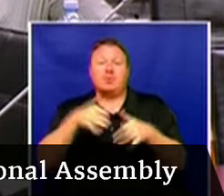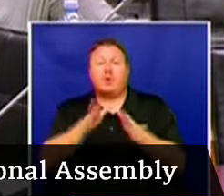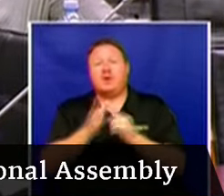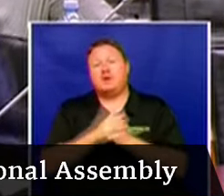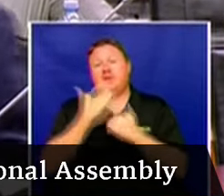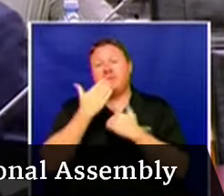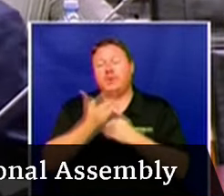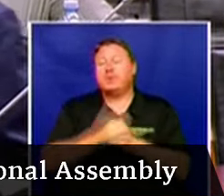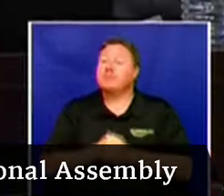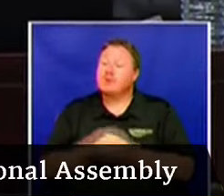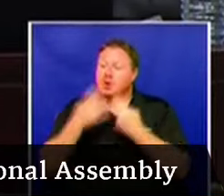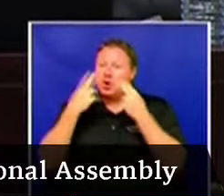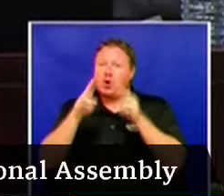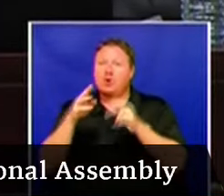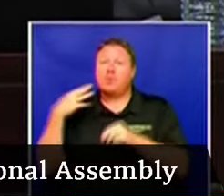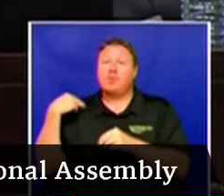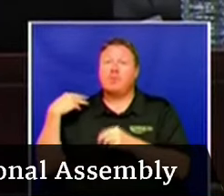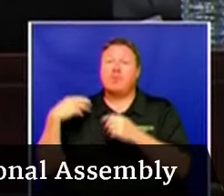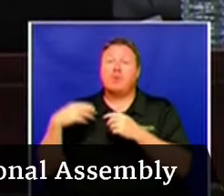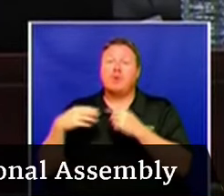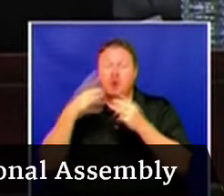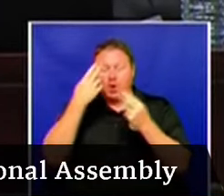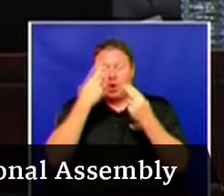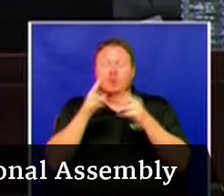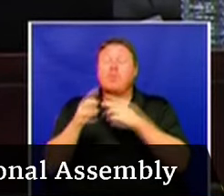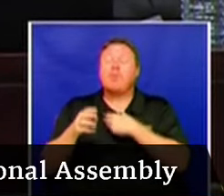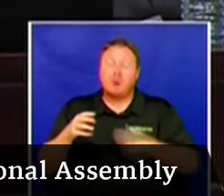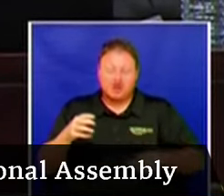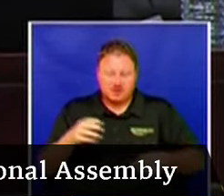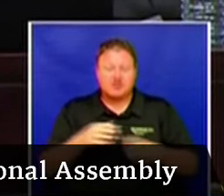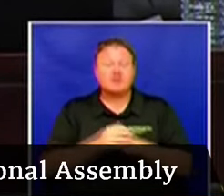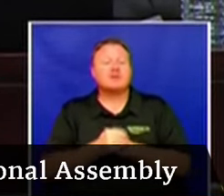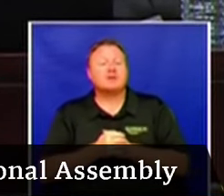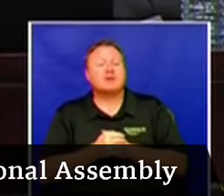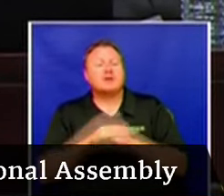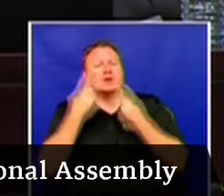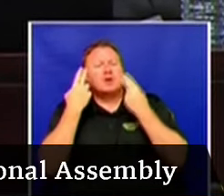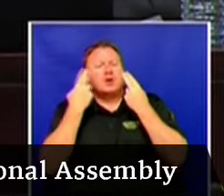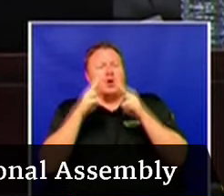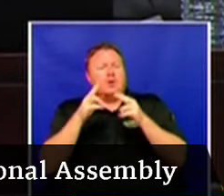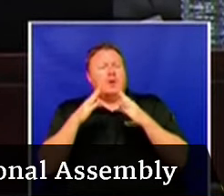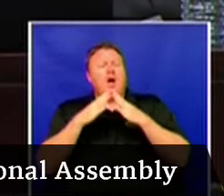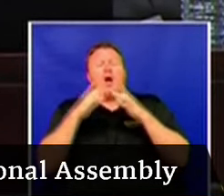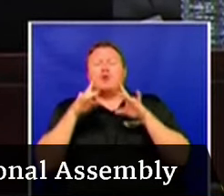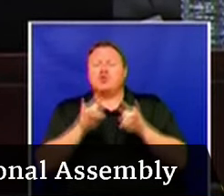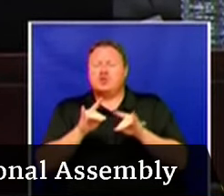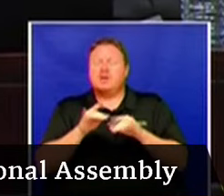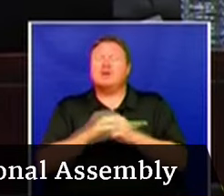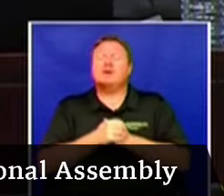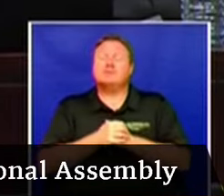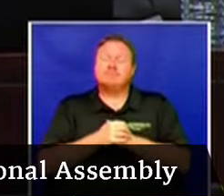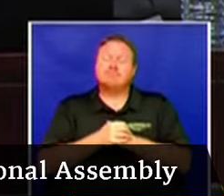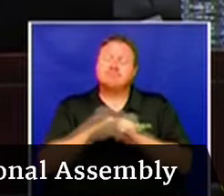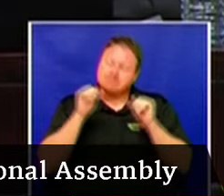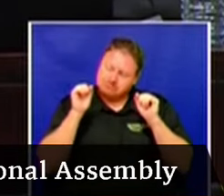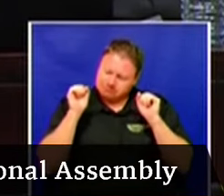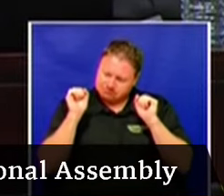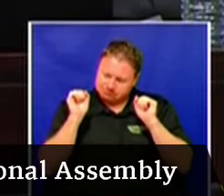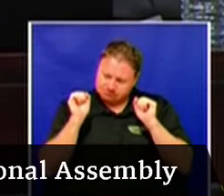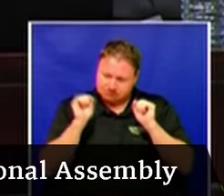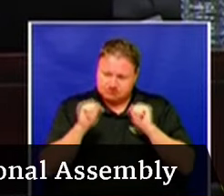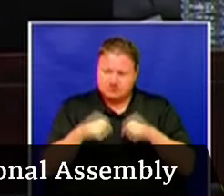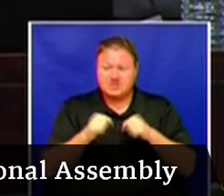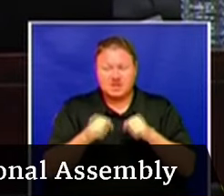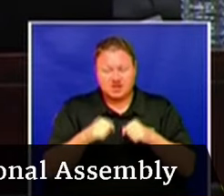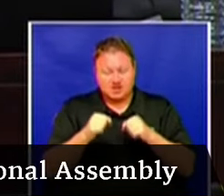Honorable President. Thank you, Honorable House Chair. Yes, I do place, as I said in my